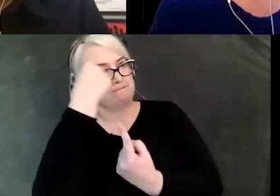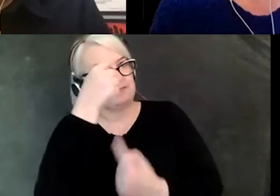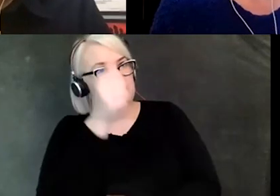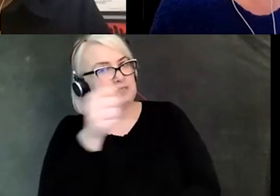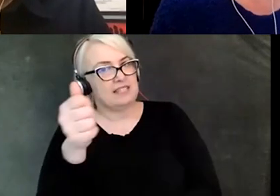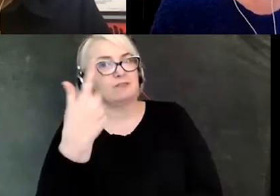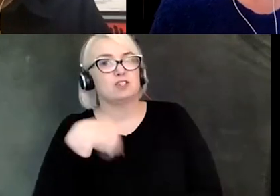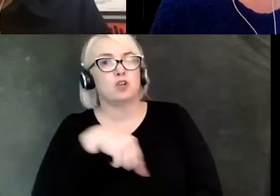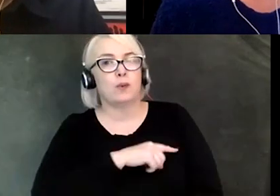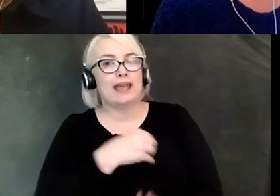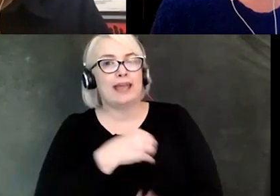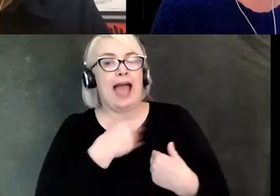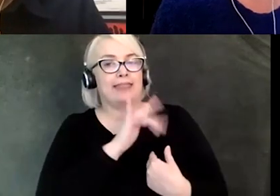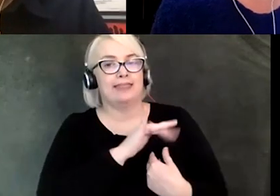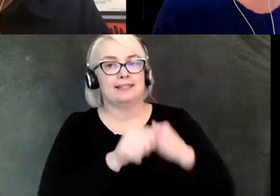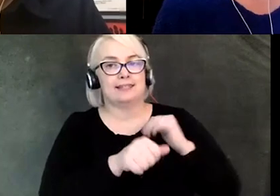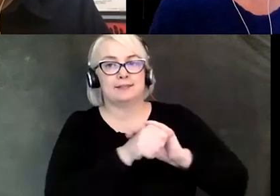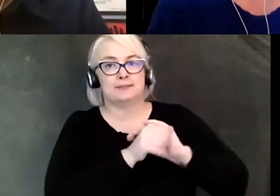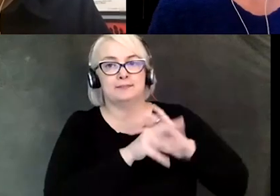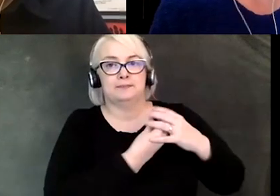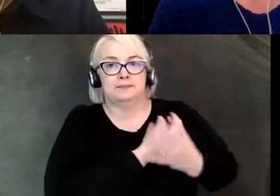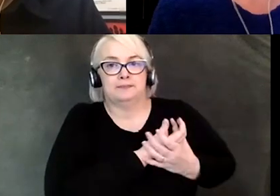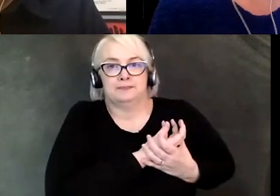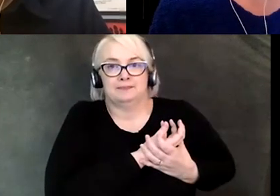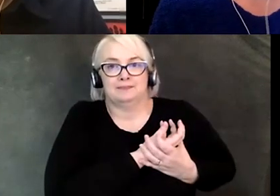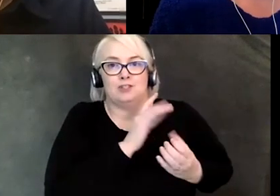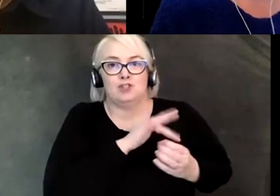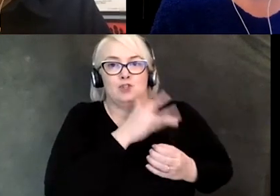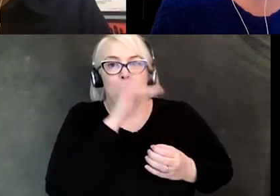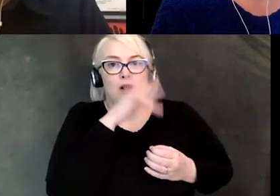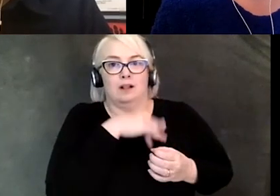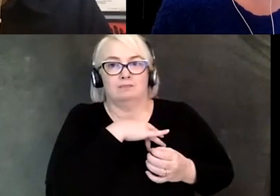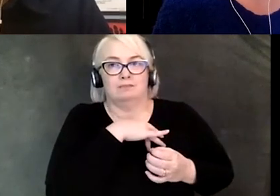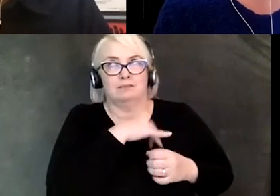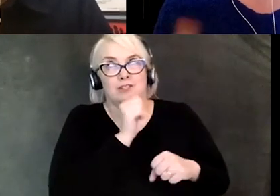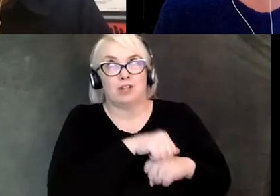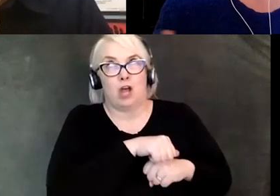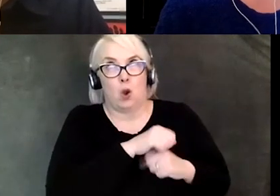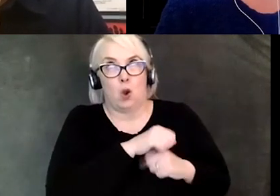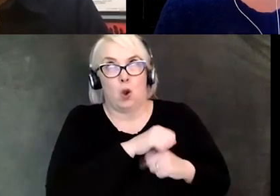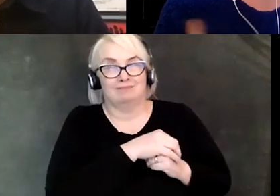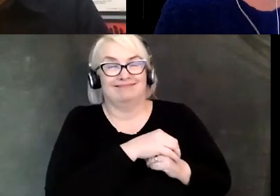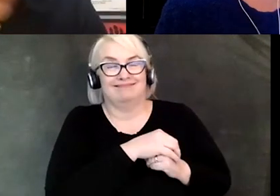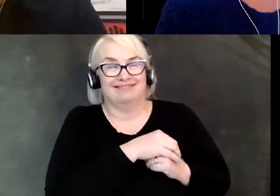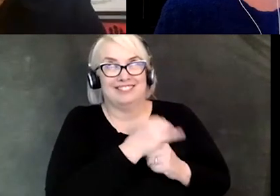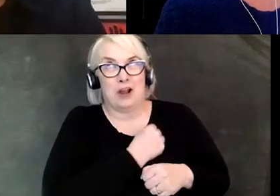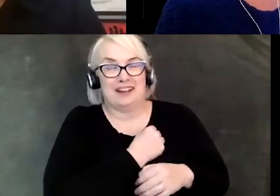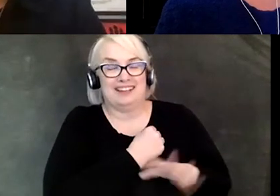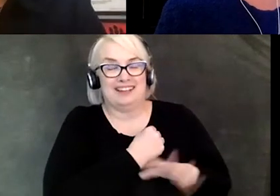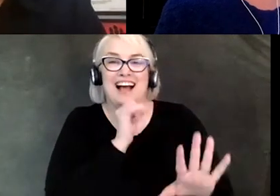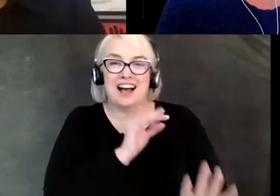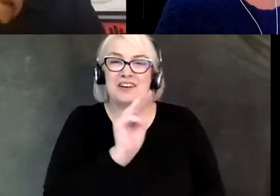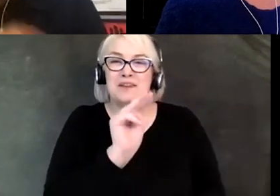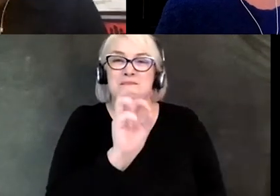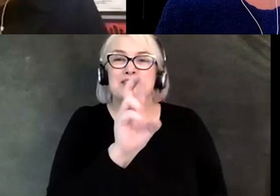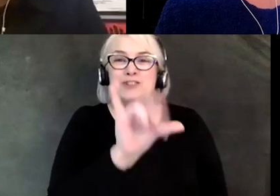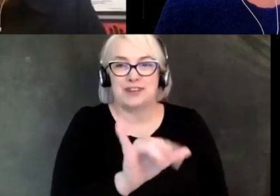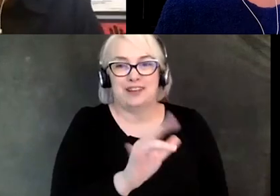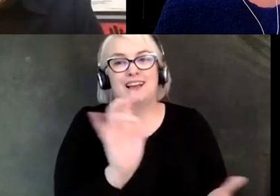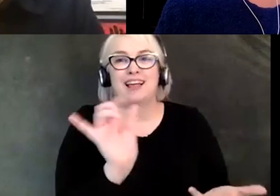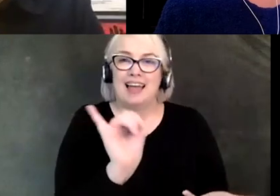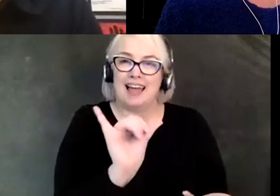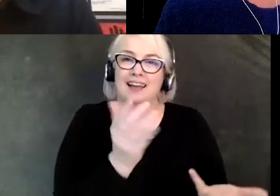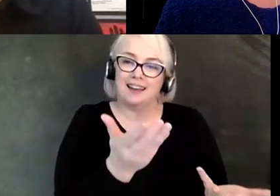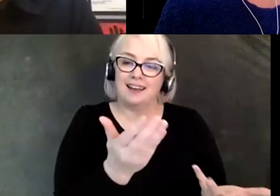like jewel stone, sorry of, um, you know, a mystery of like, there is,